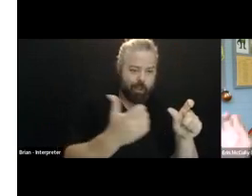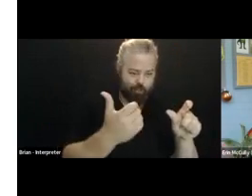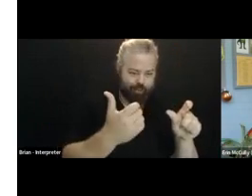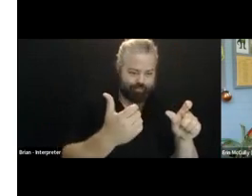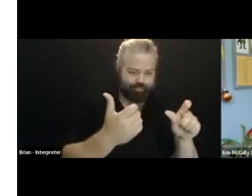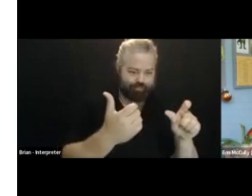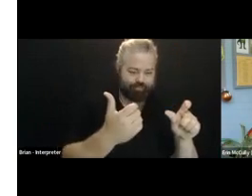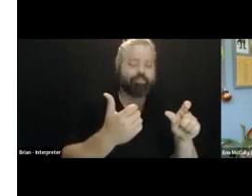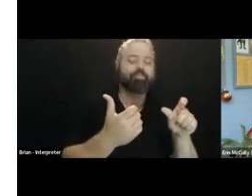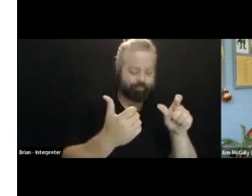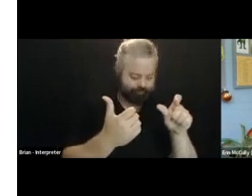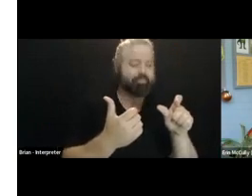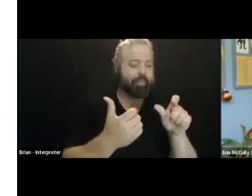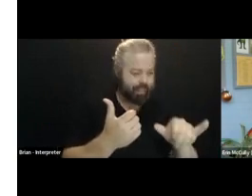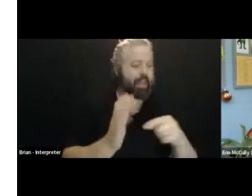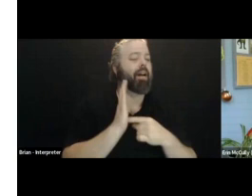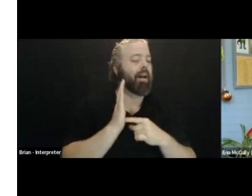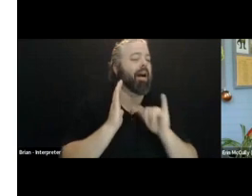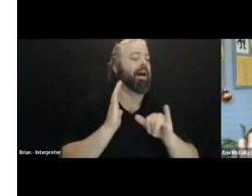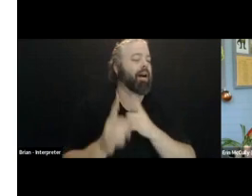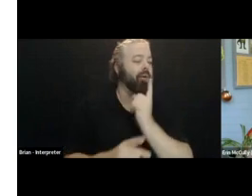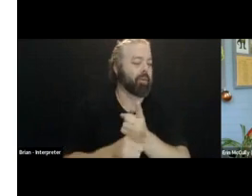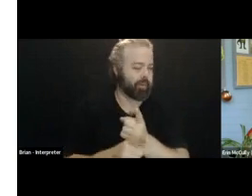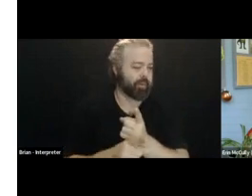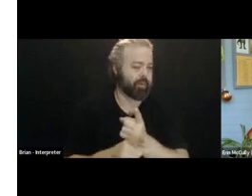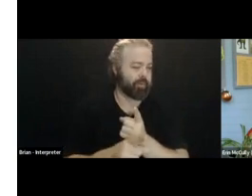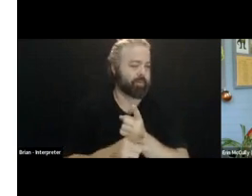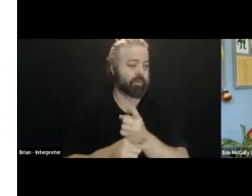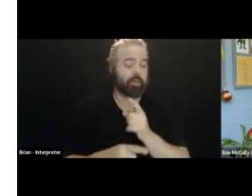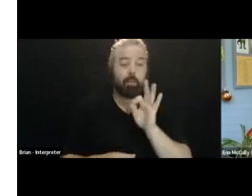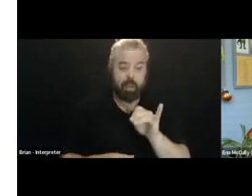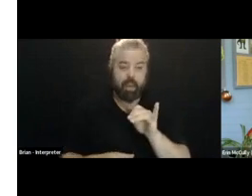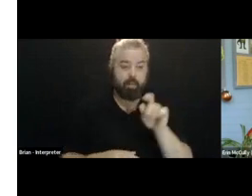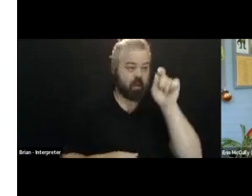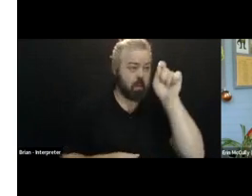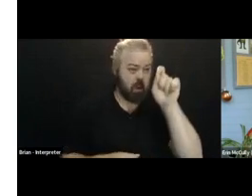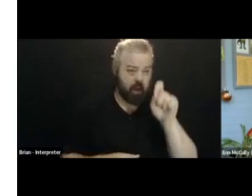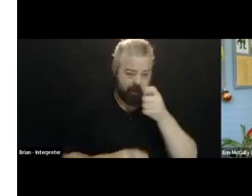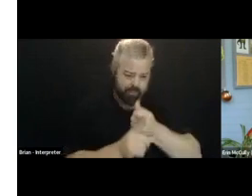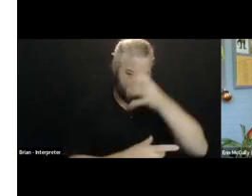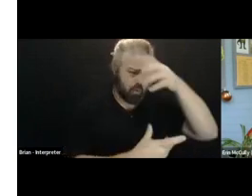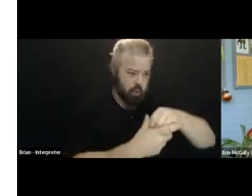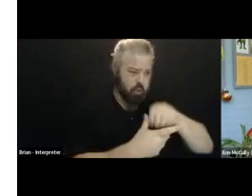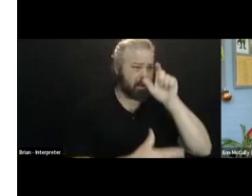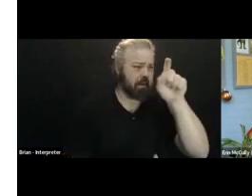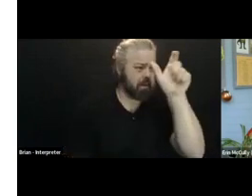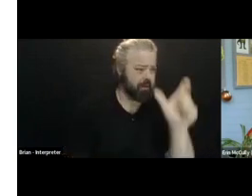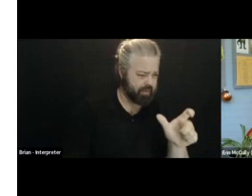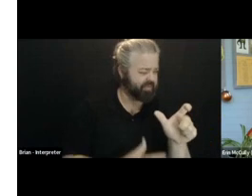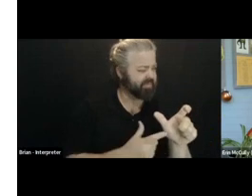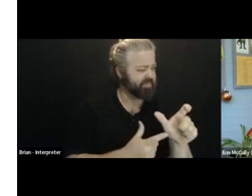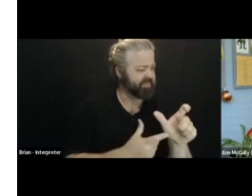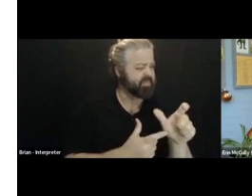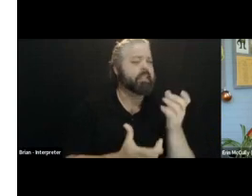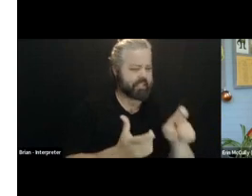that it is correct. If the bullet points were highlighted, there might be something going on that can be fixed. So in order to actually